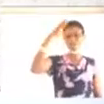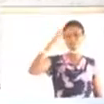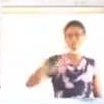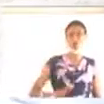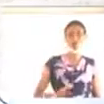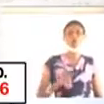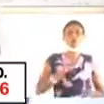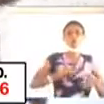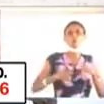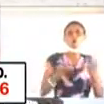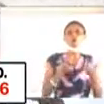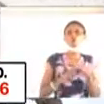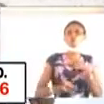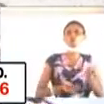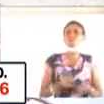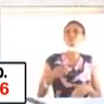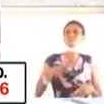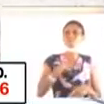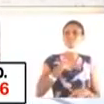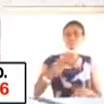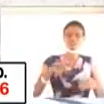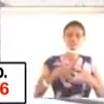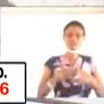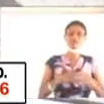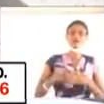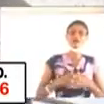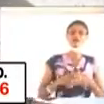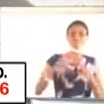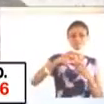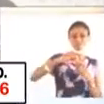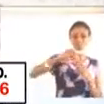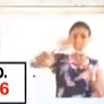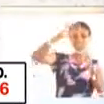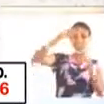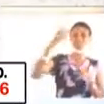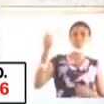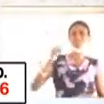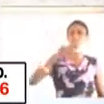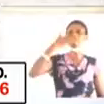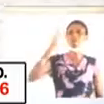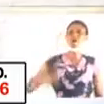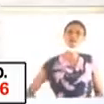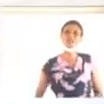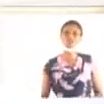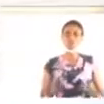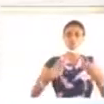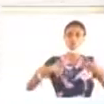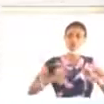so that youth will also look at them. And not somebody within 3 months is already having